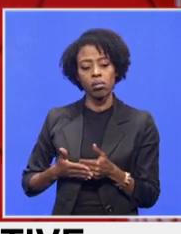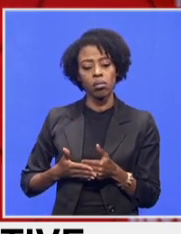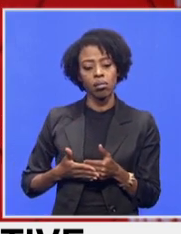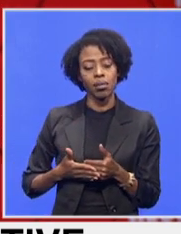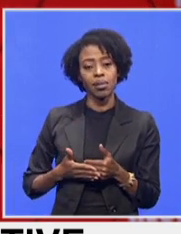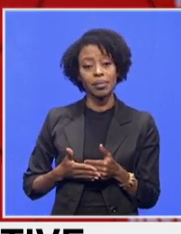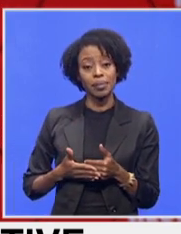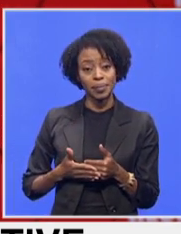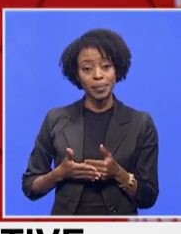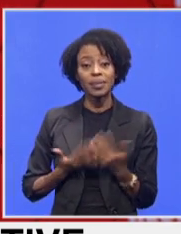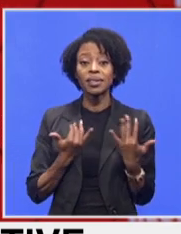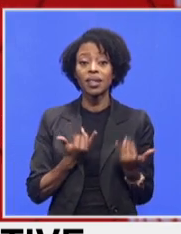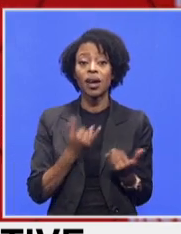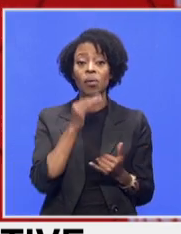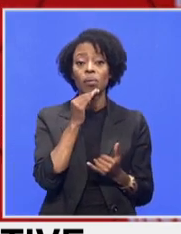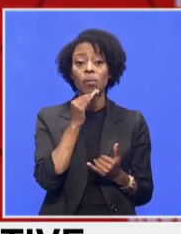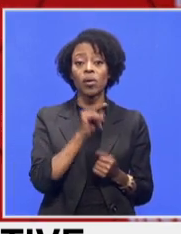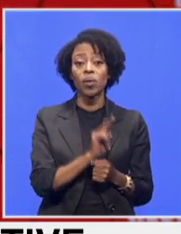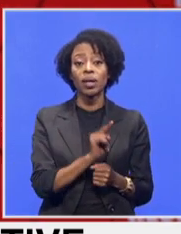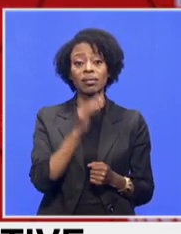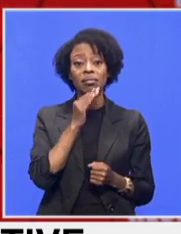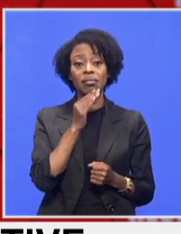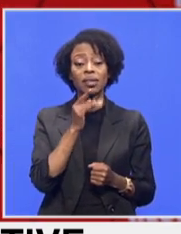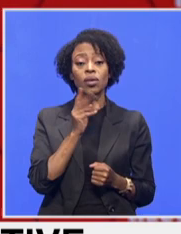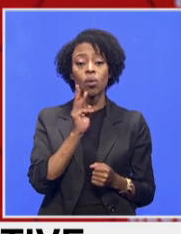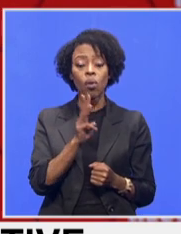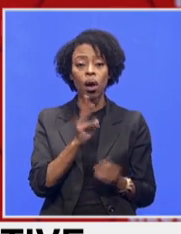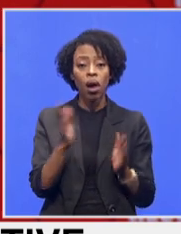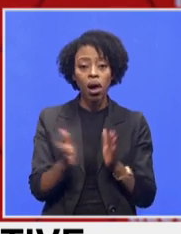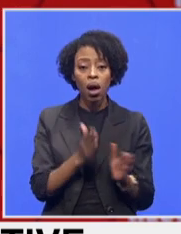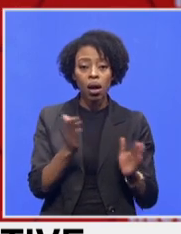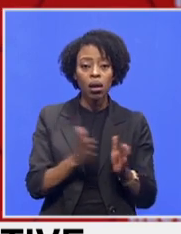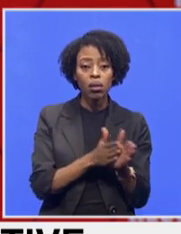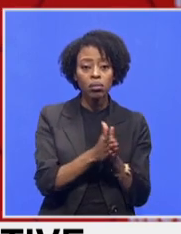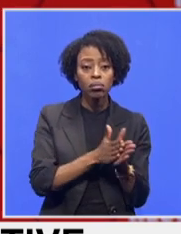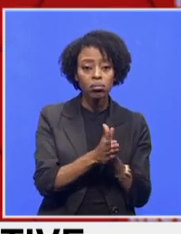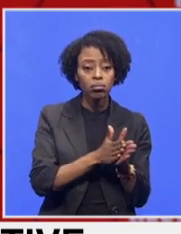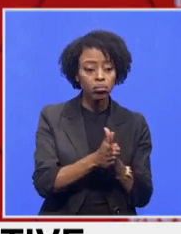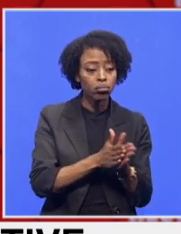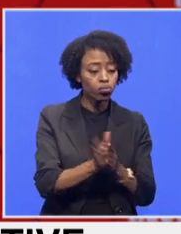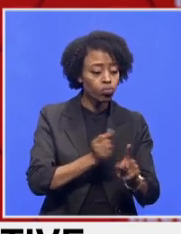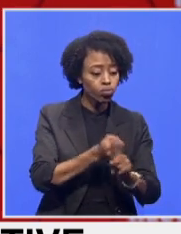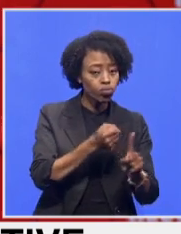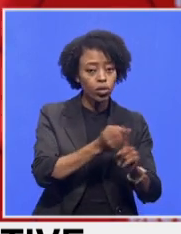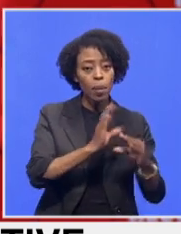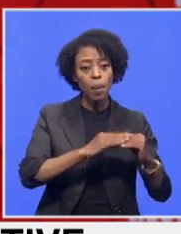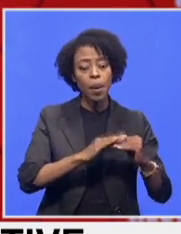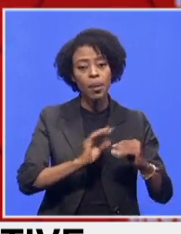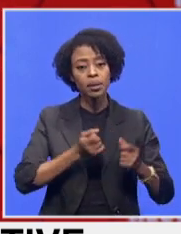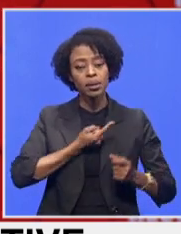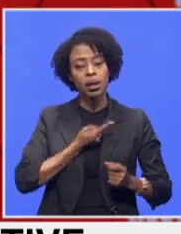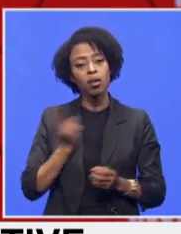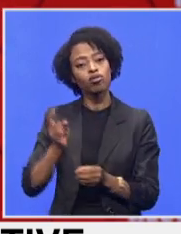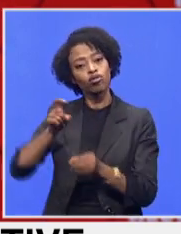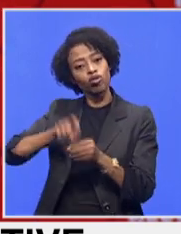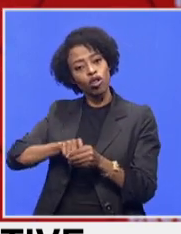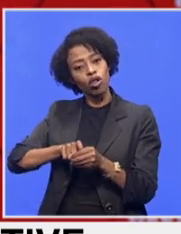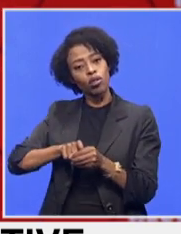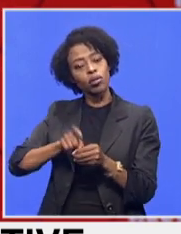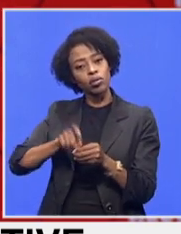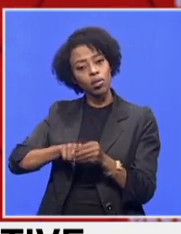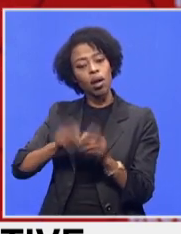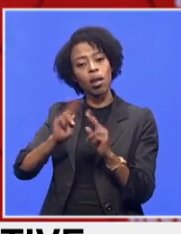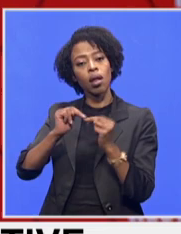This means that we will galvanize and mobilize our own members to join the national